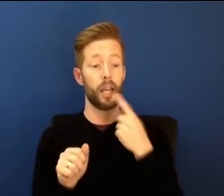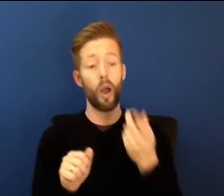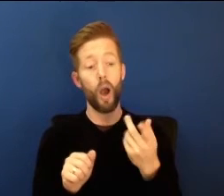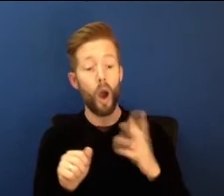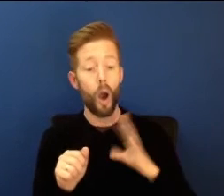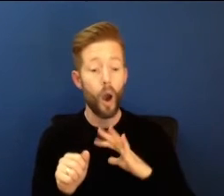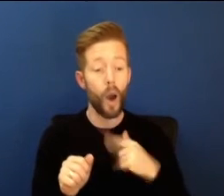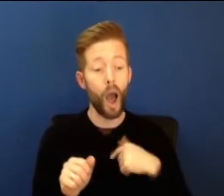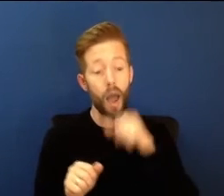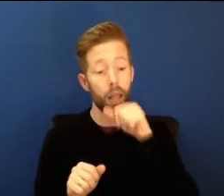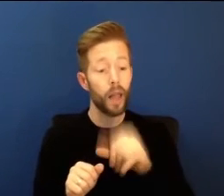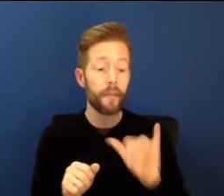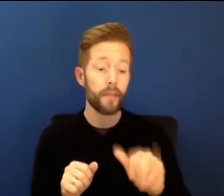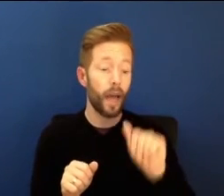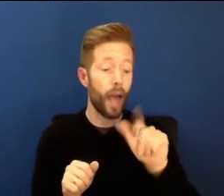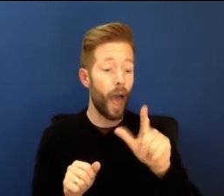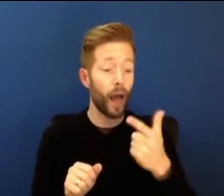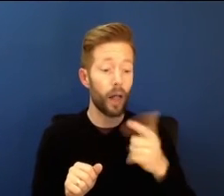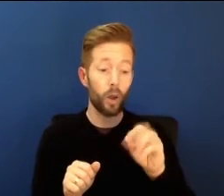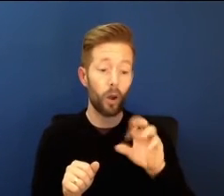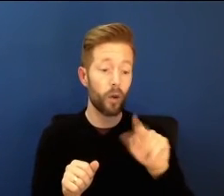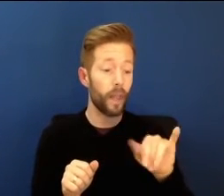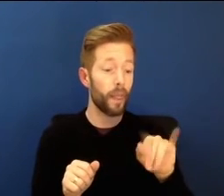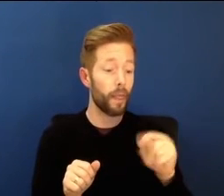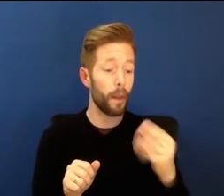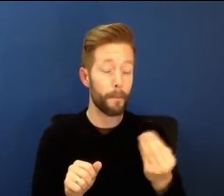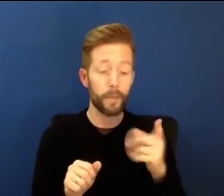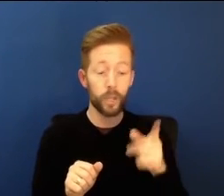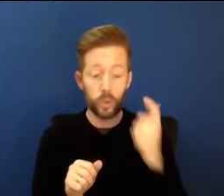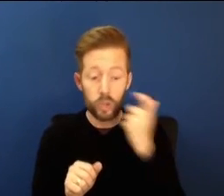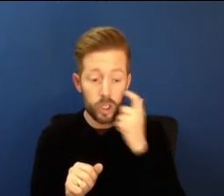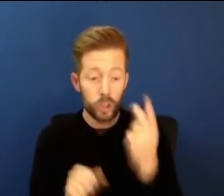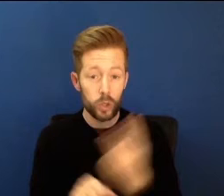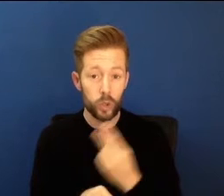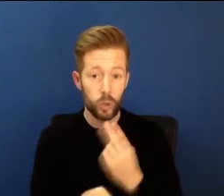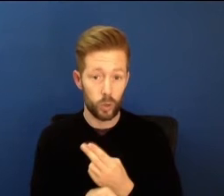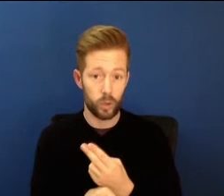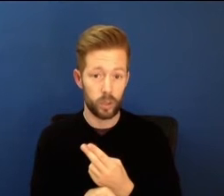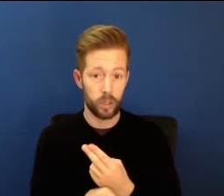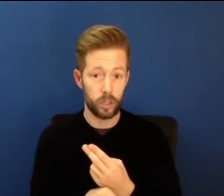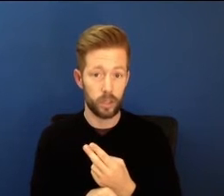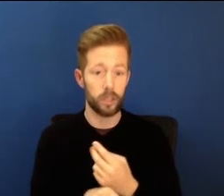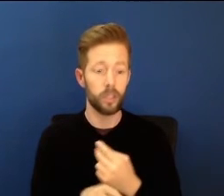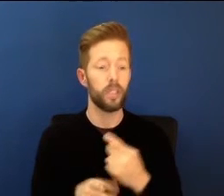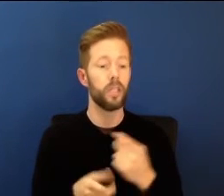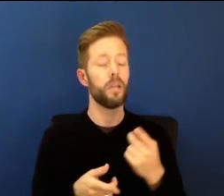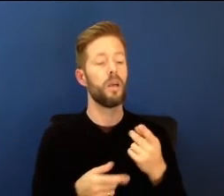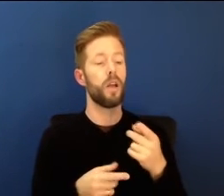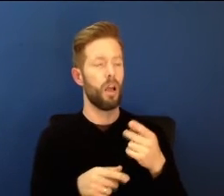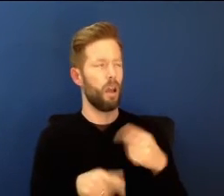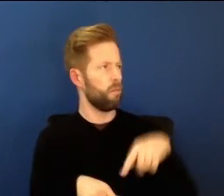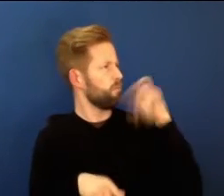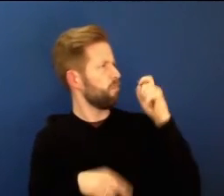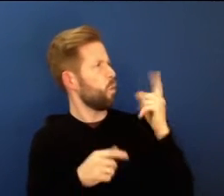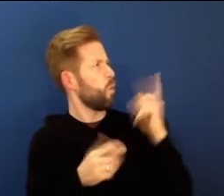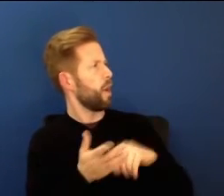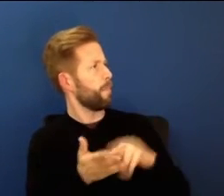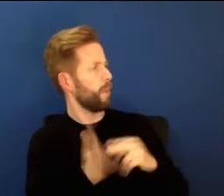something like, "Oh, I love the algorithm you just used," and then when they ask, say algorithm or the steps you used?